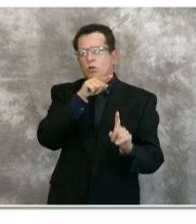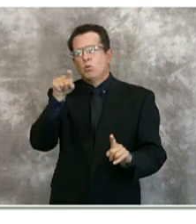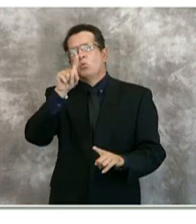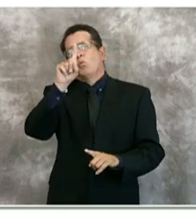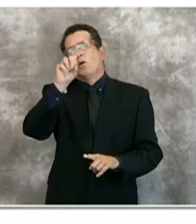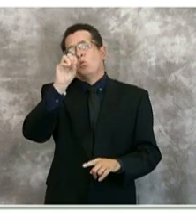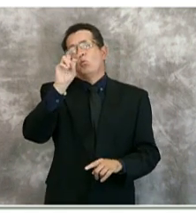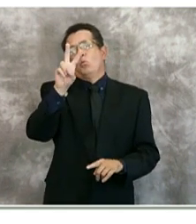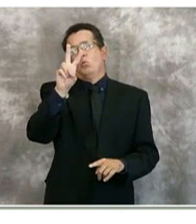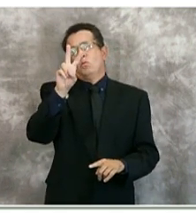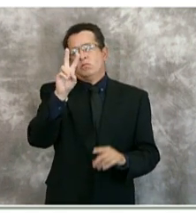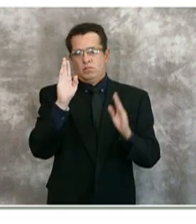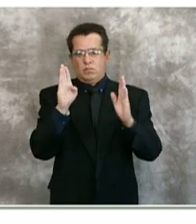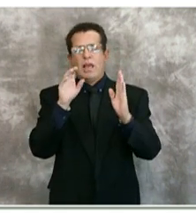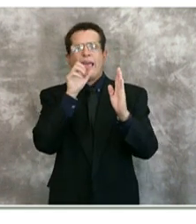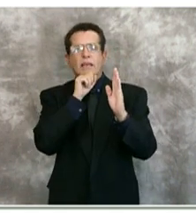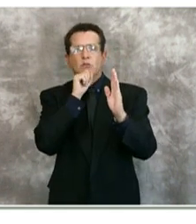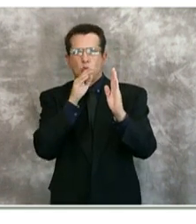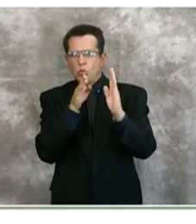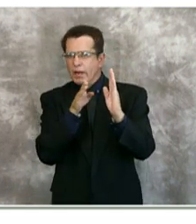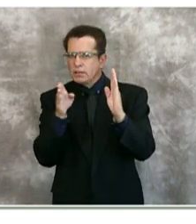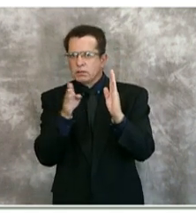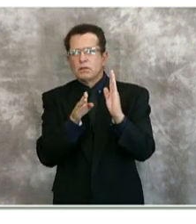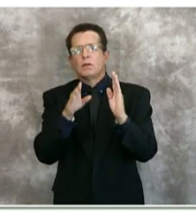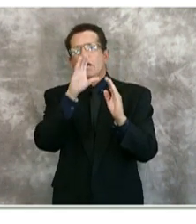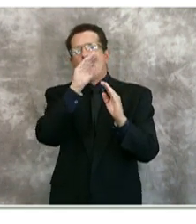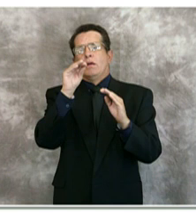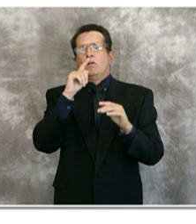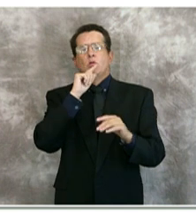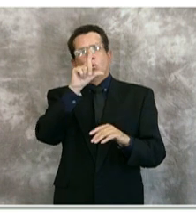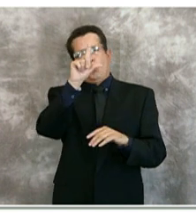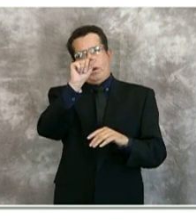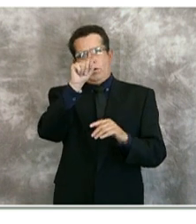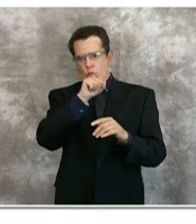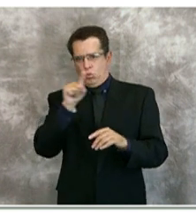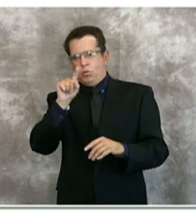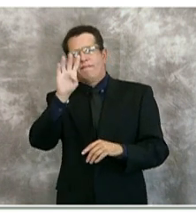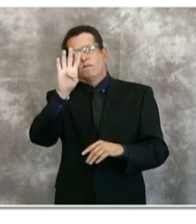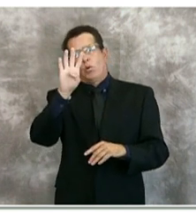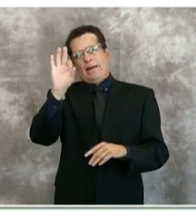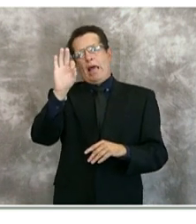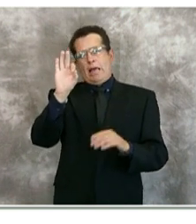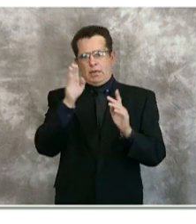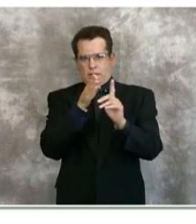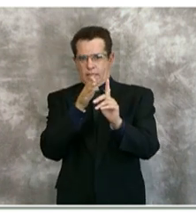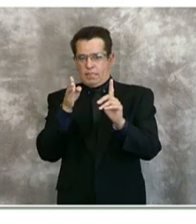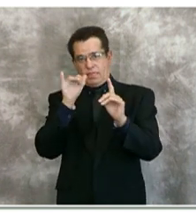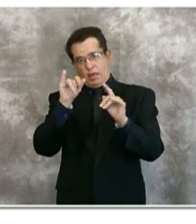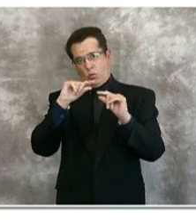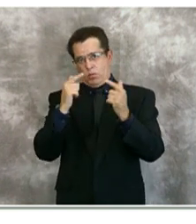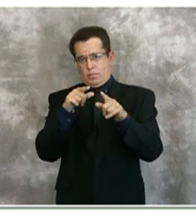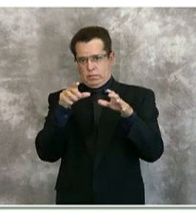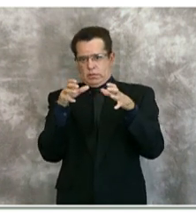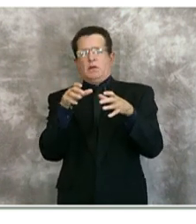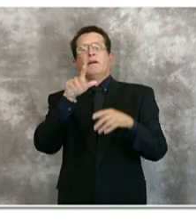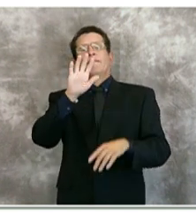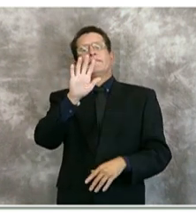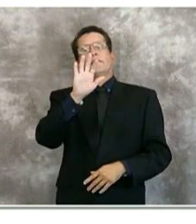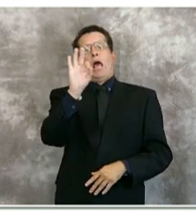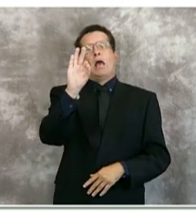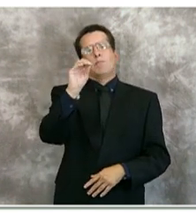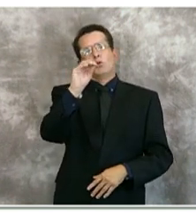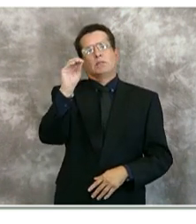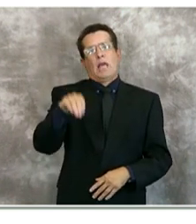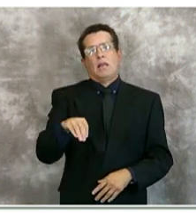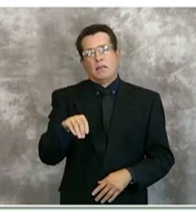102 years of age, and also for the age group 20 to 49 years of age, that is holding at 59% and